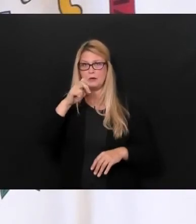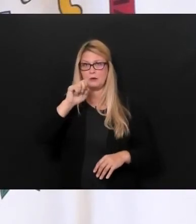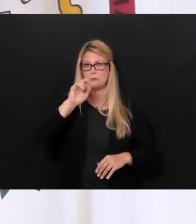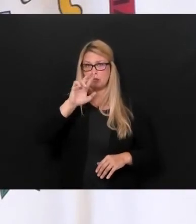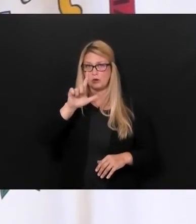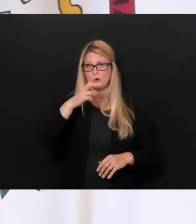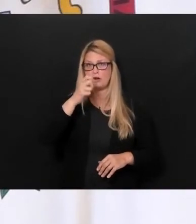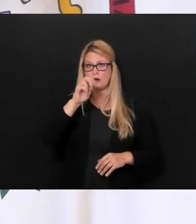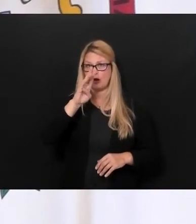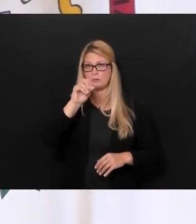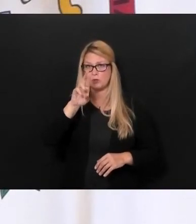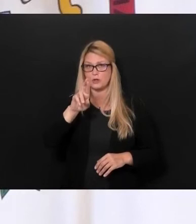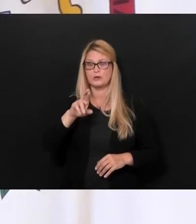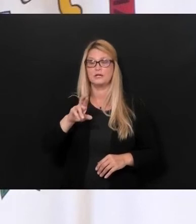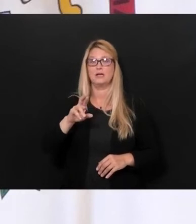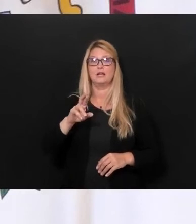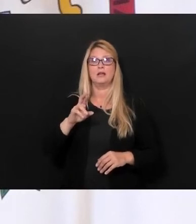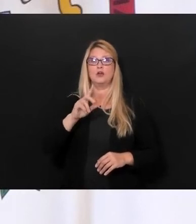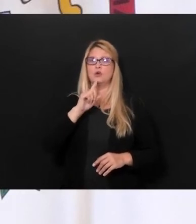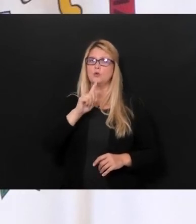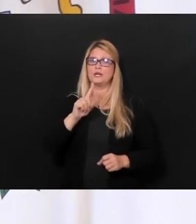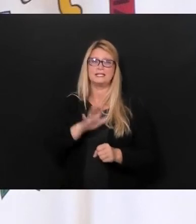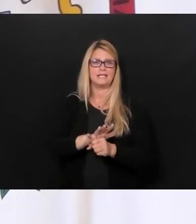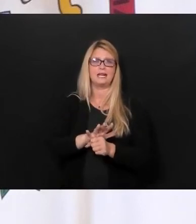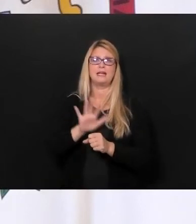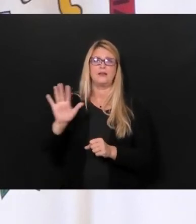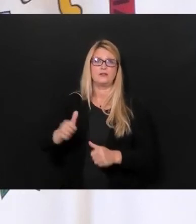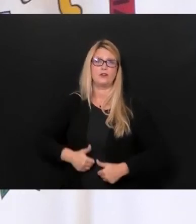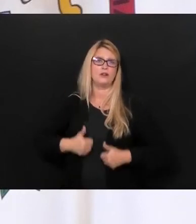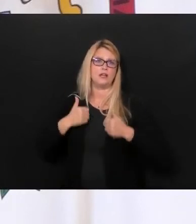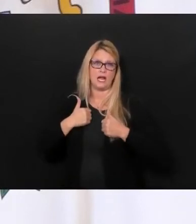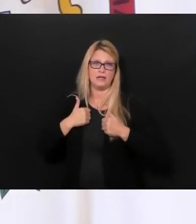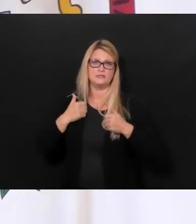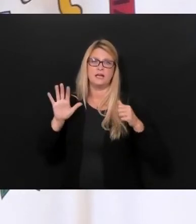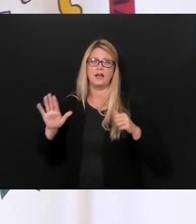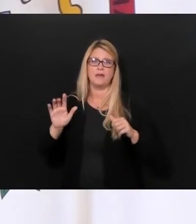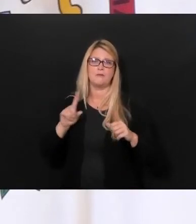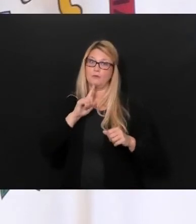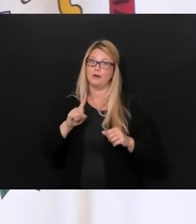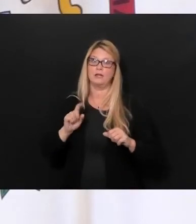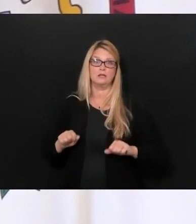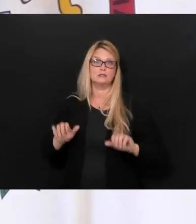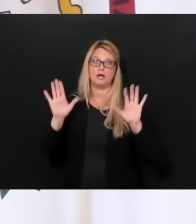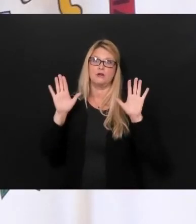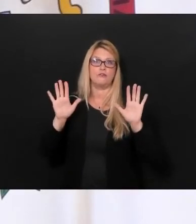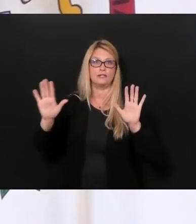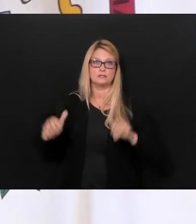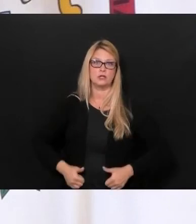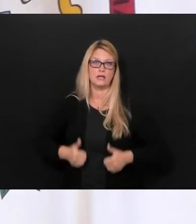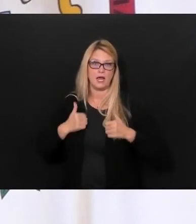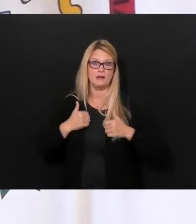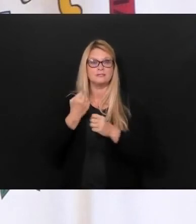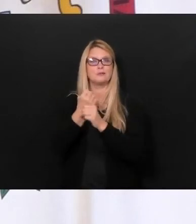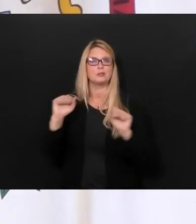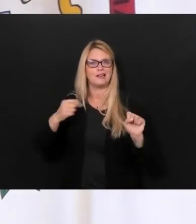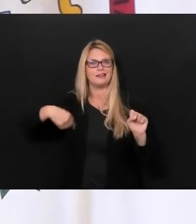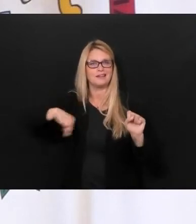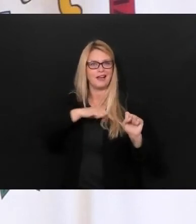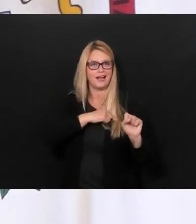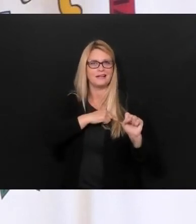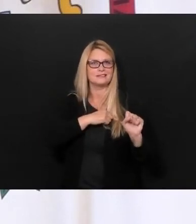those that have dedicated their lives. Many, many have paid the ultimate sacrifice, but many, many are protecting us even as